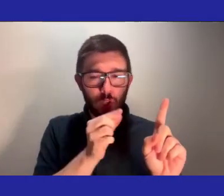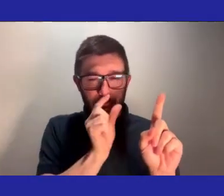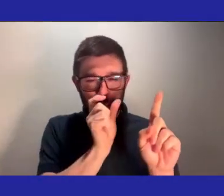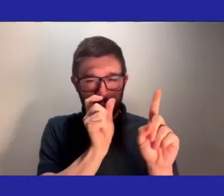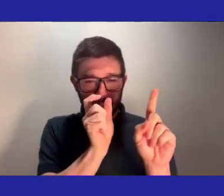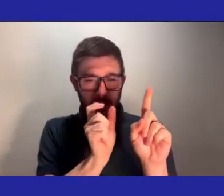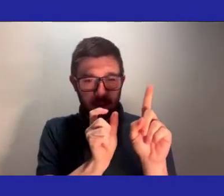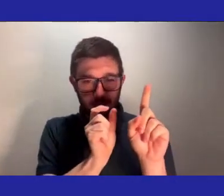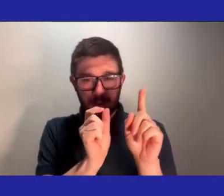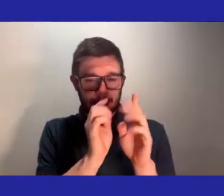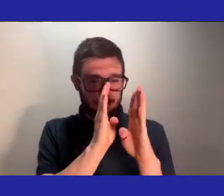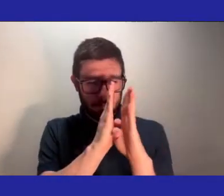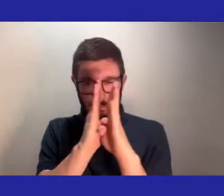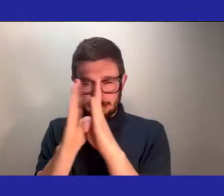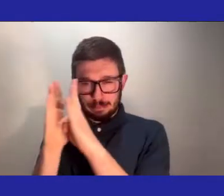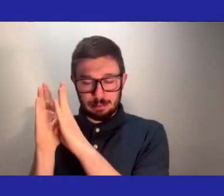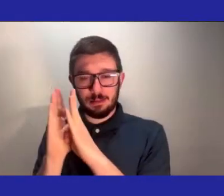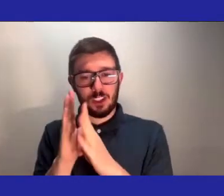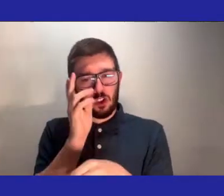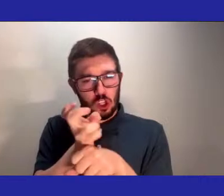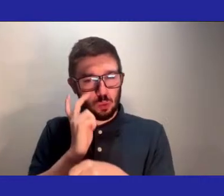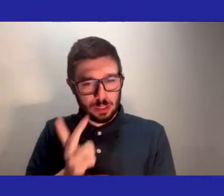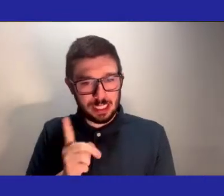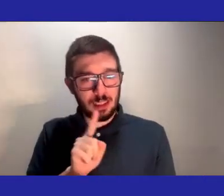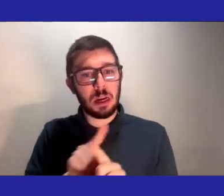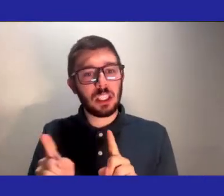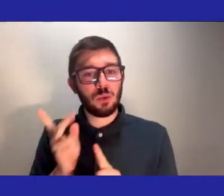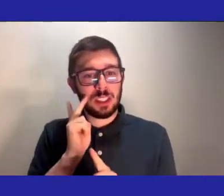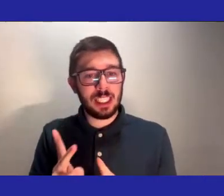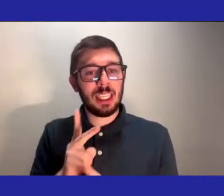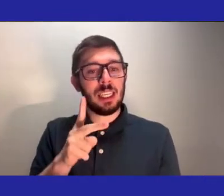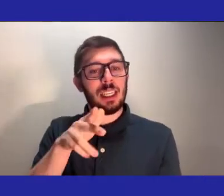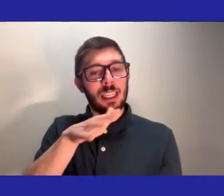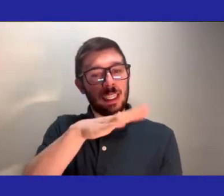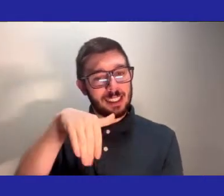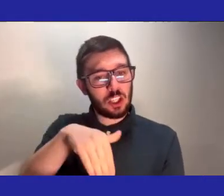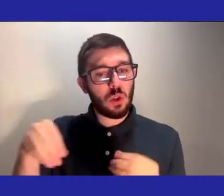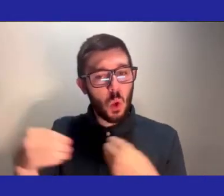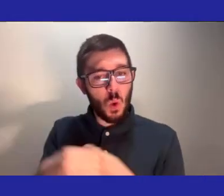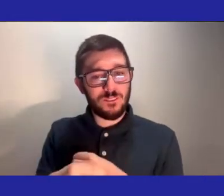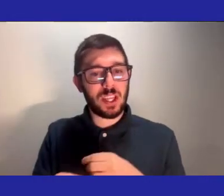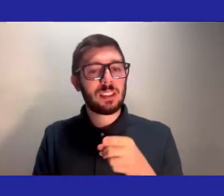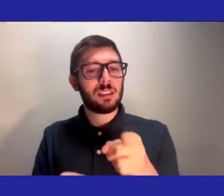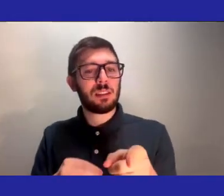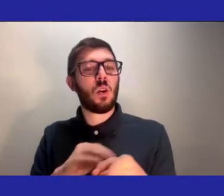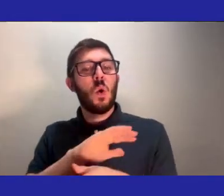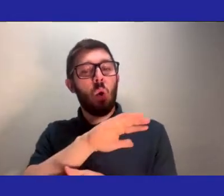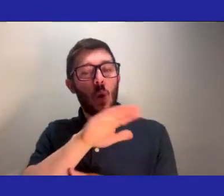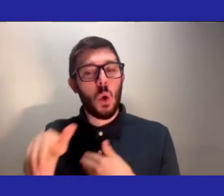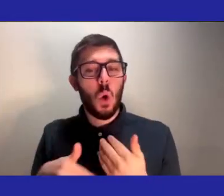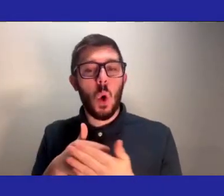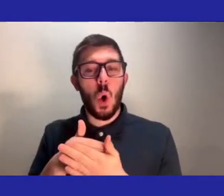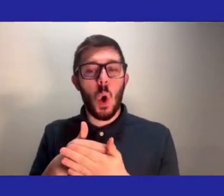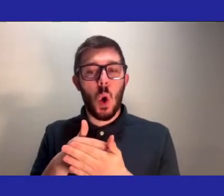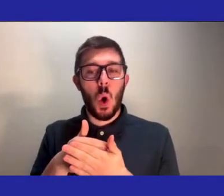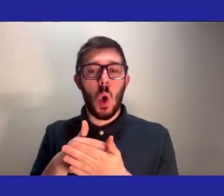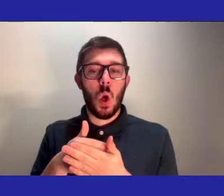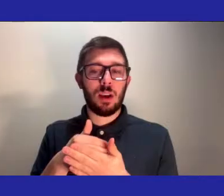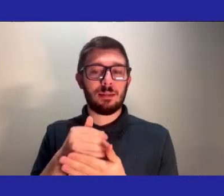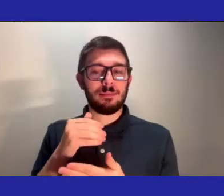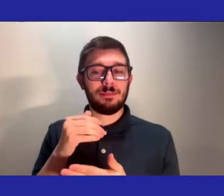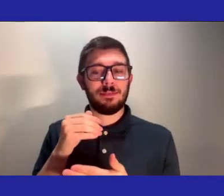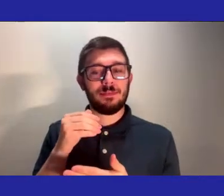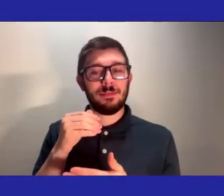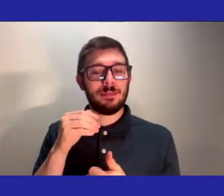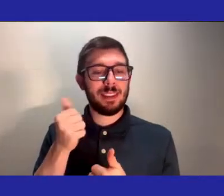at the first area here, central office, all chats, agent chats, bot chats. So all chats is